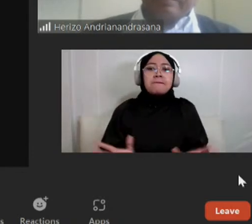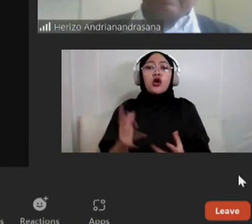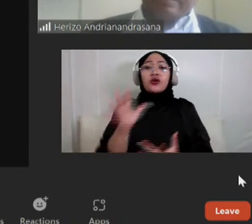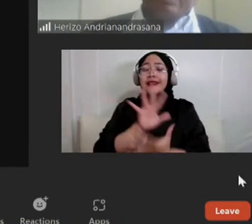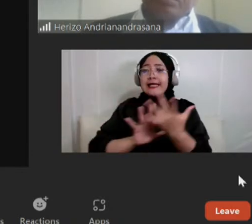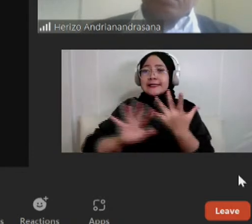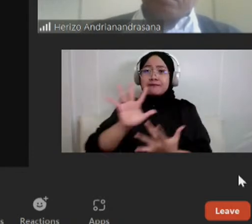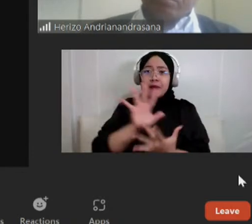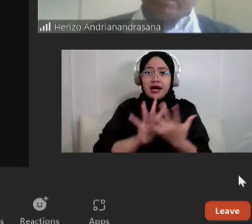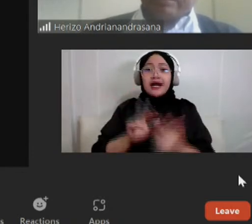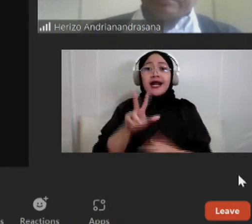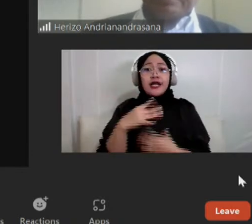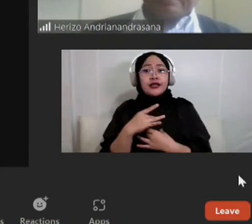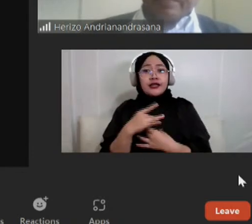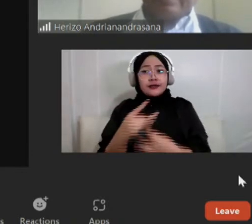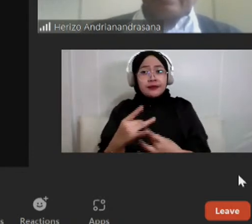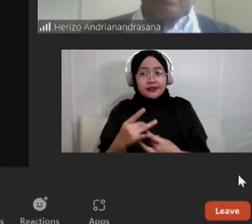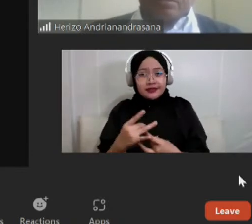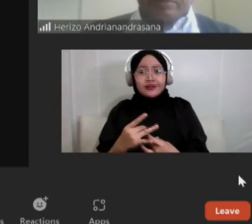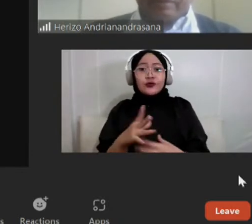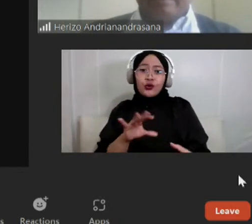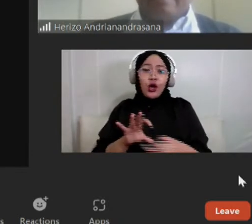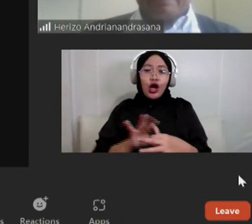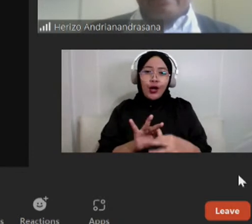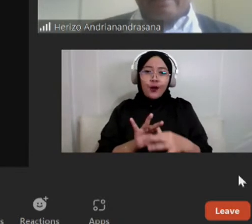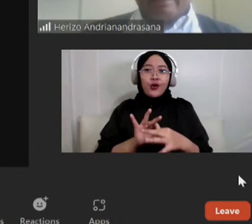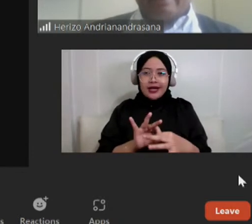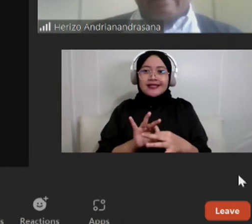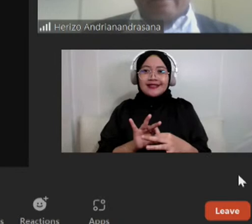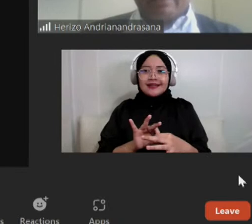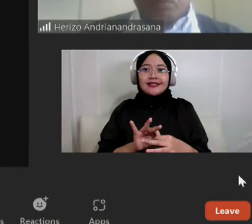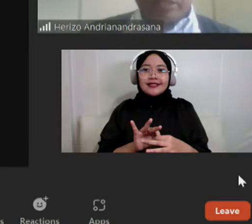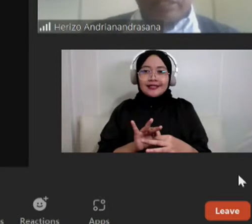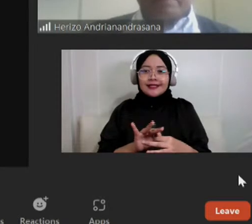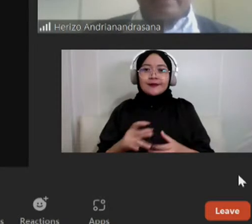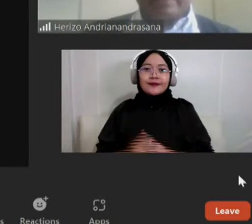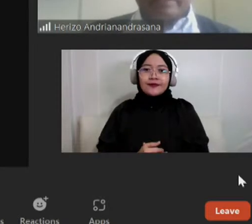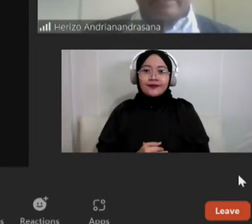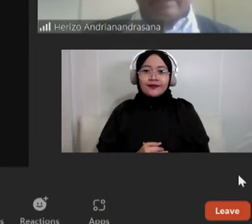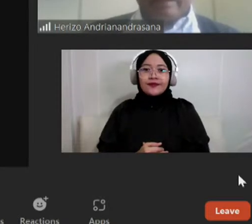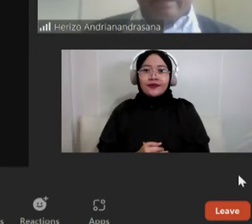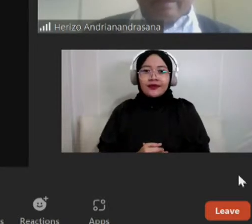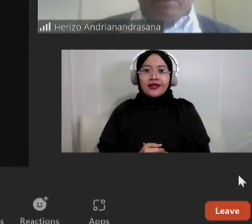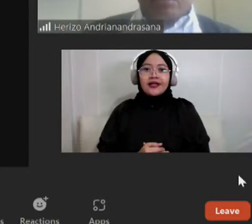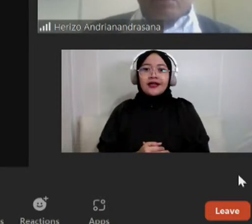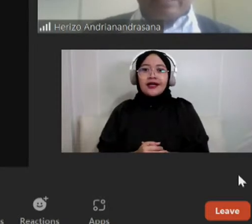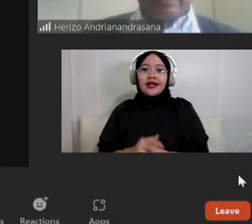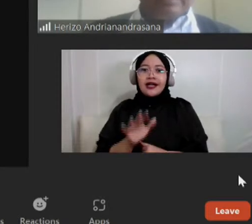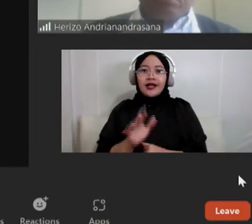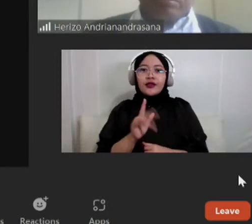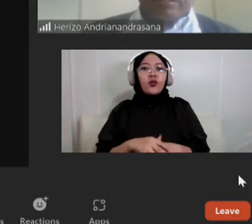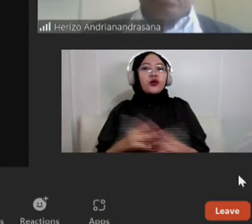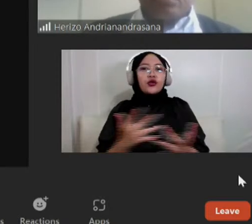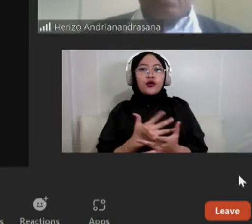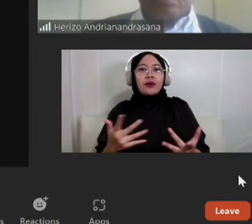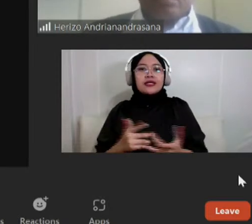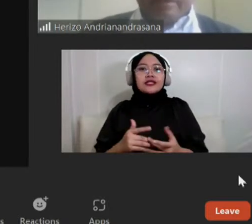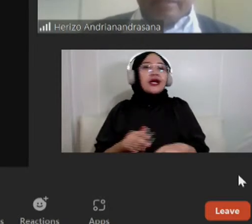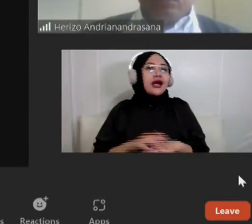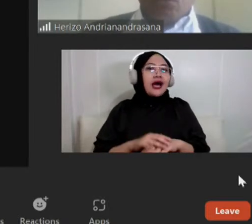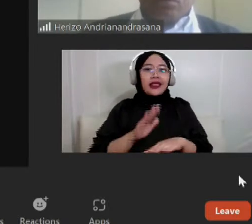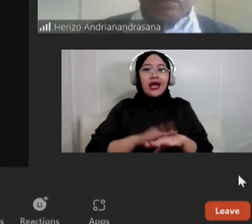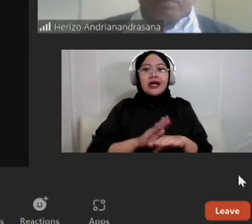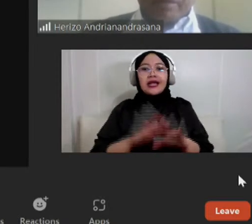be interested to collaborate and reduce the anthropogenic pressures. I also think it is important